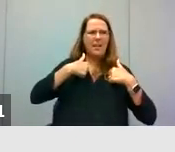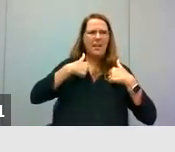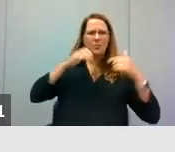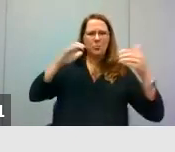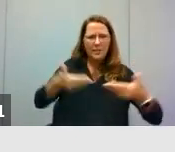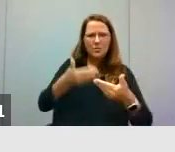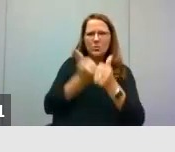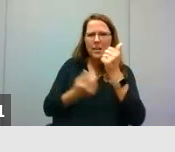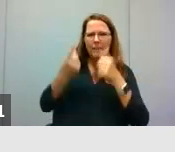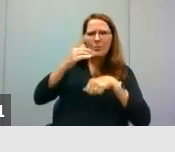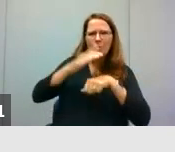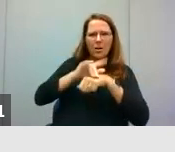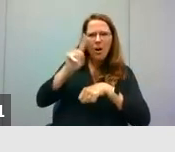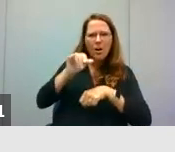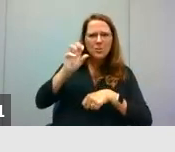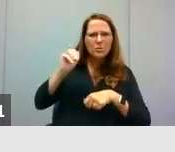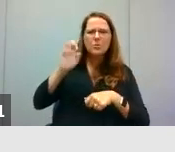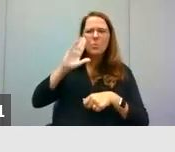are we still going to go around?